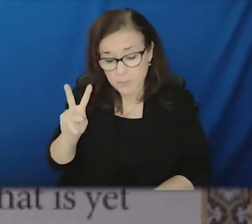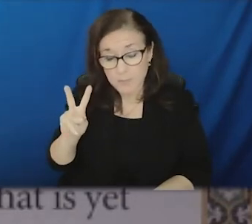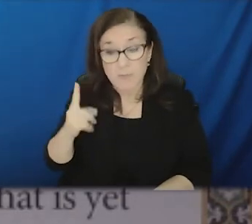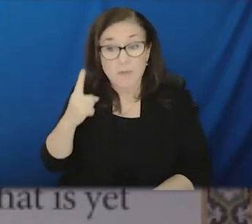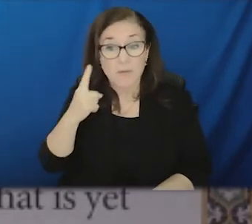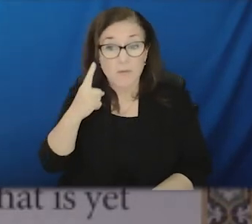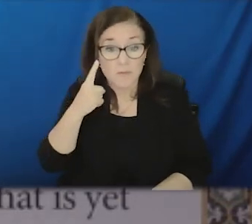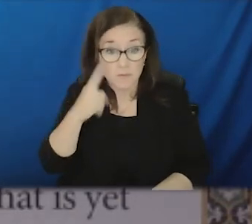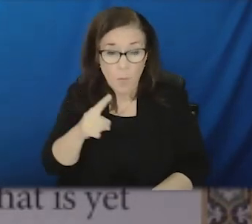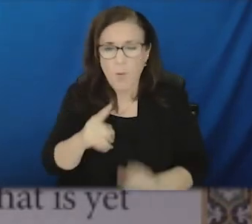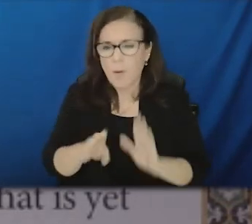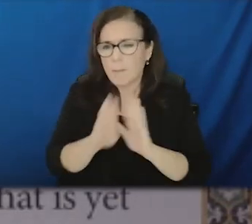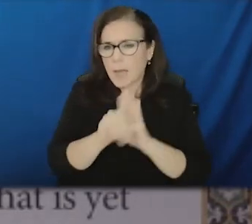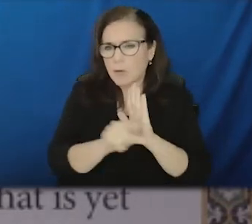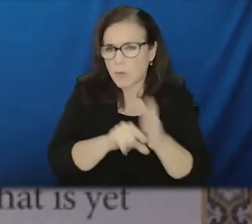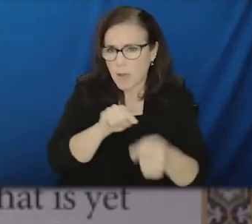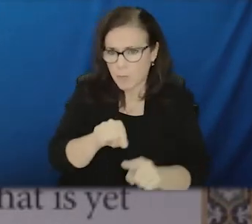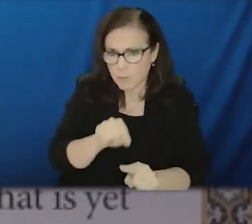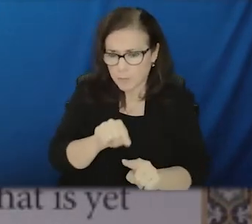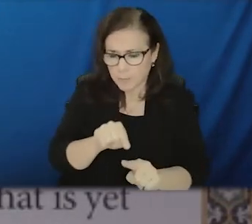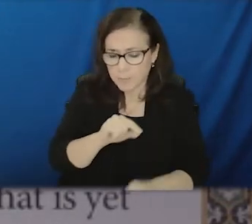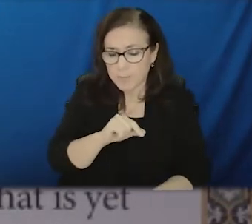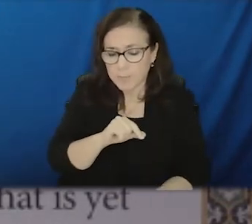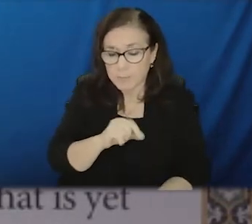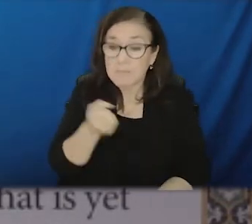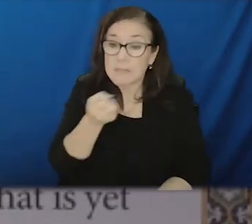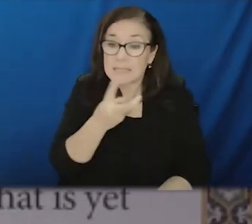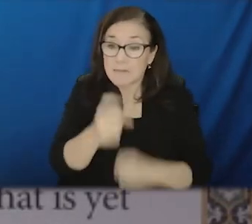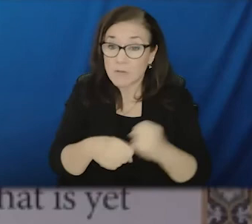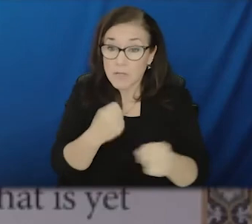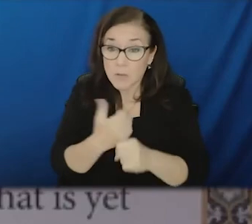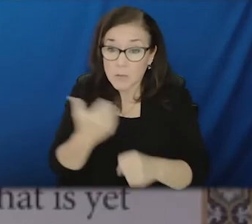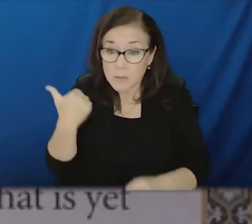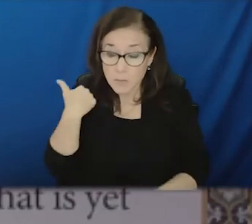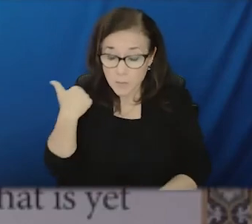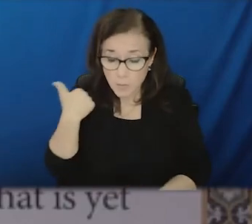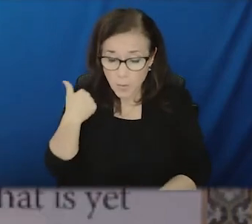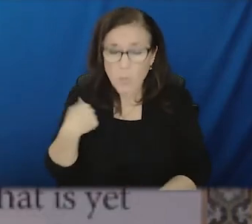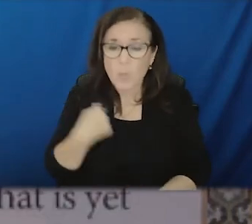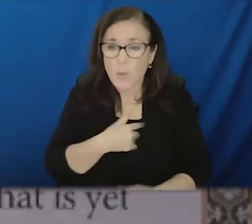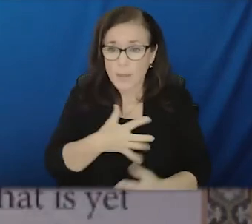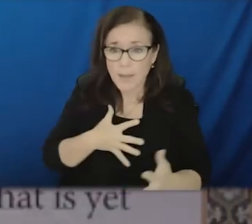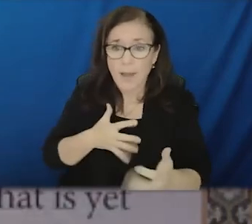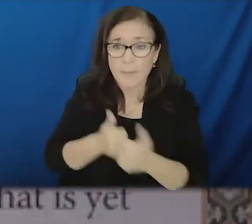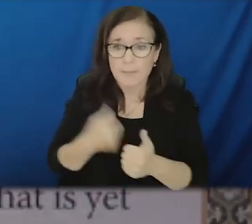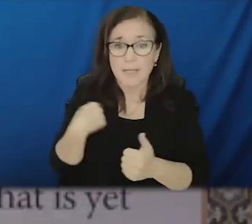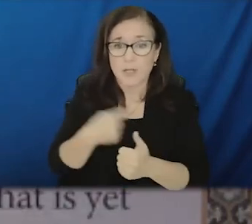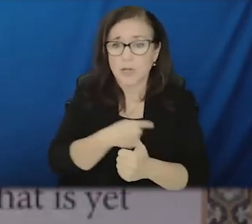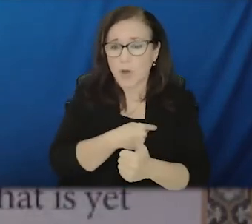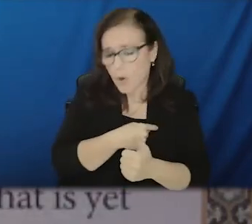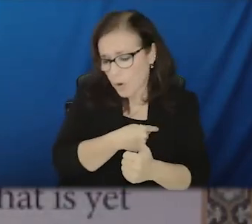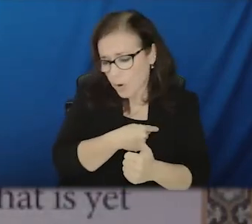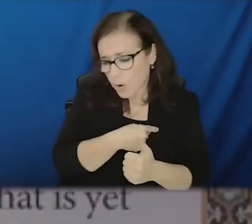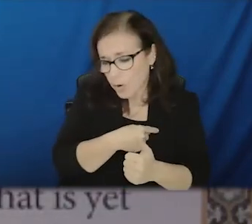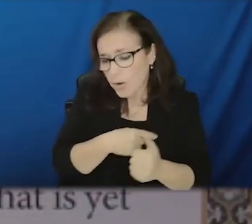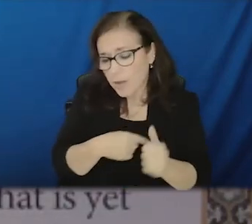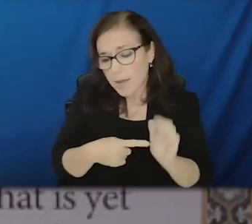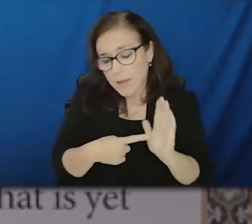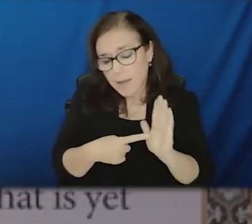BP 5132. Several years ago, we updated our exhibit that